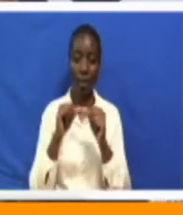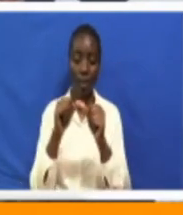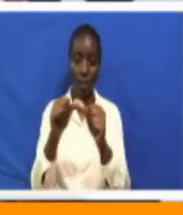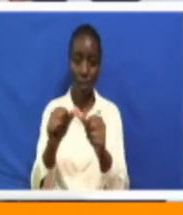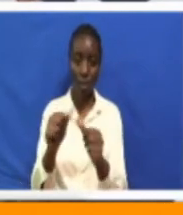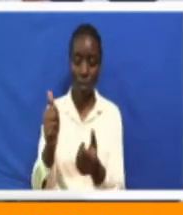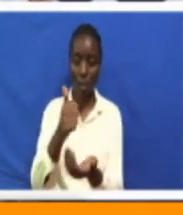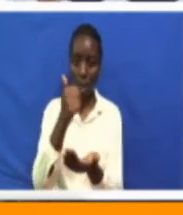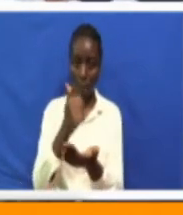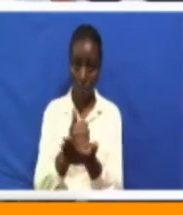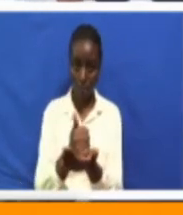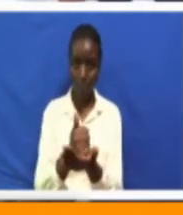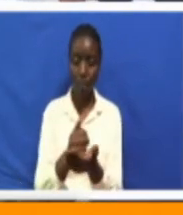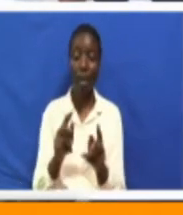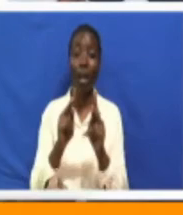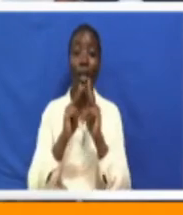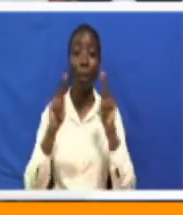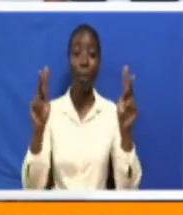money